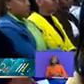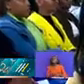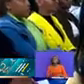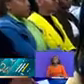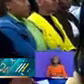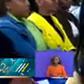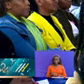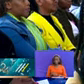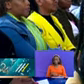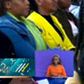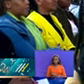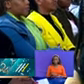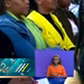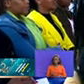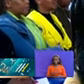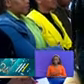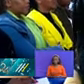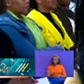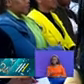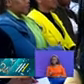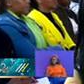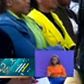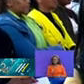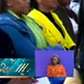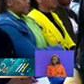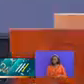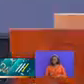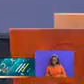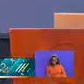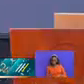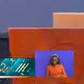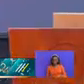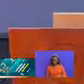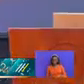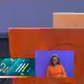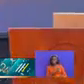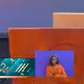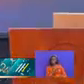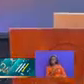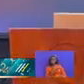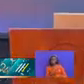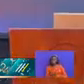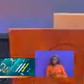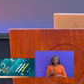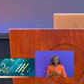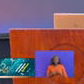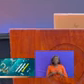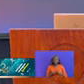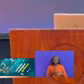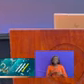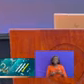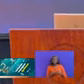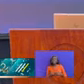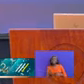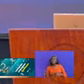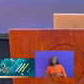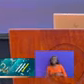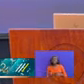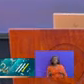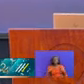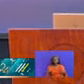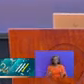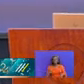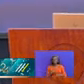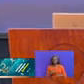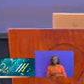when we look at the opulence of of Solomon he has everything everyone has I read F and wide and